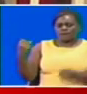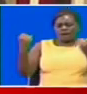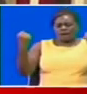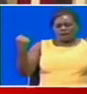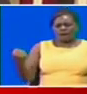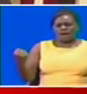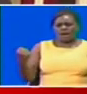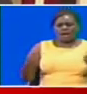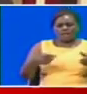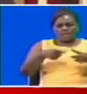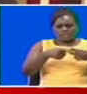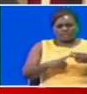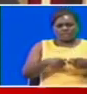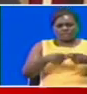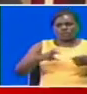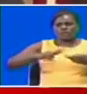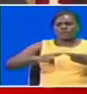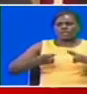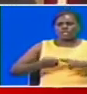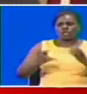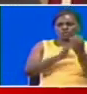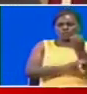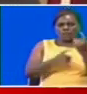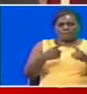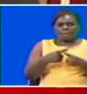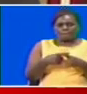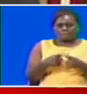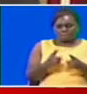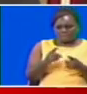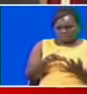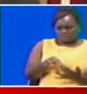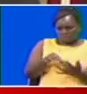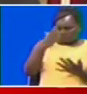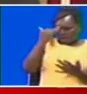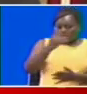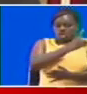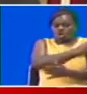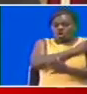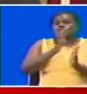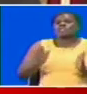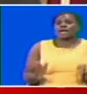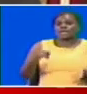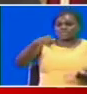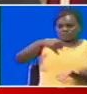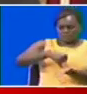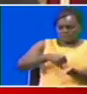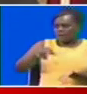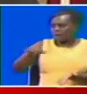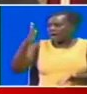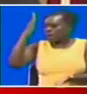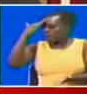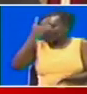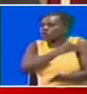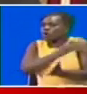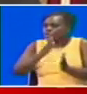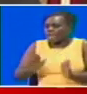difficult industrial relations in this country, and particularly so because it involves doctors. And as you know, doctors